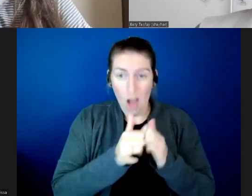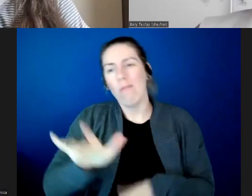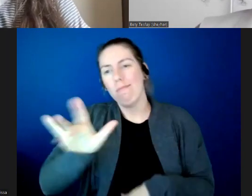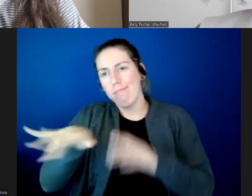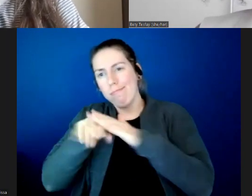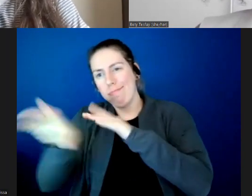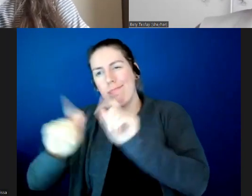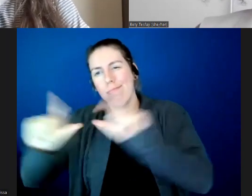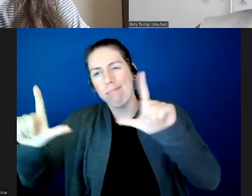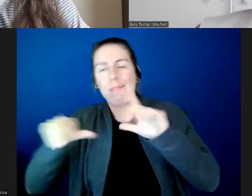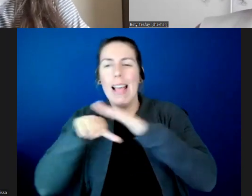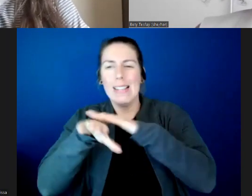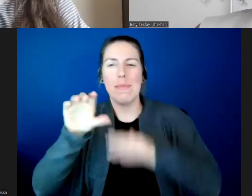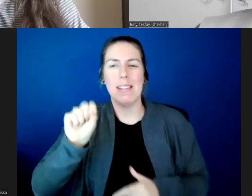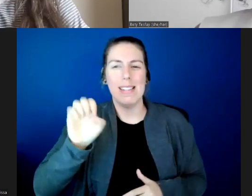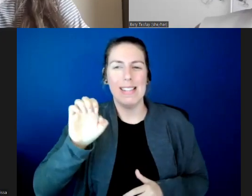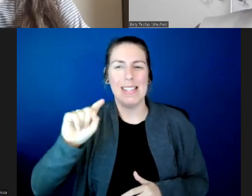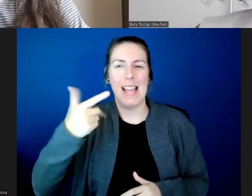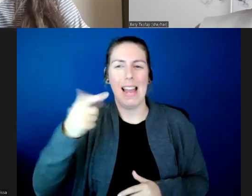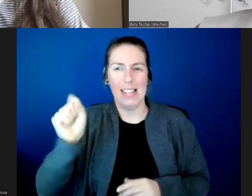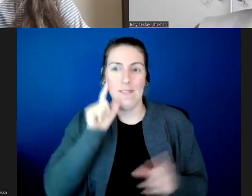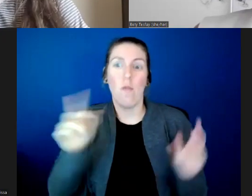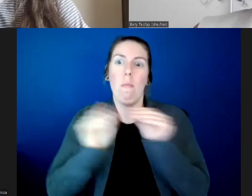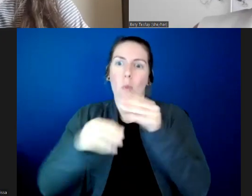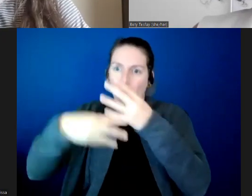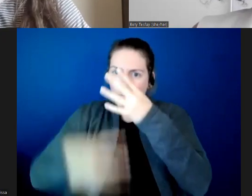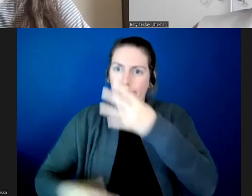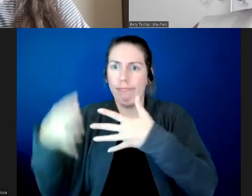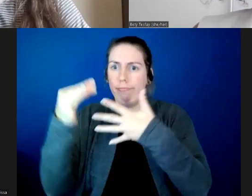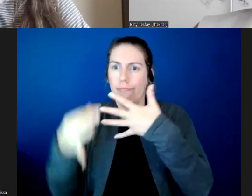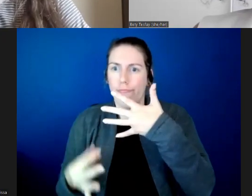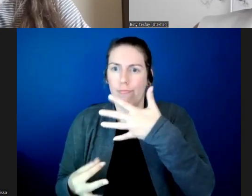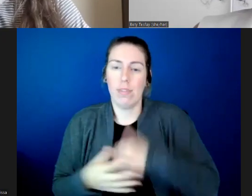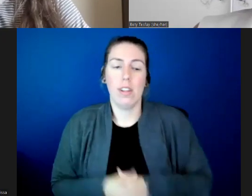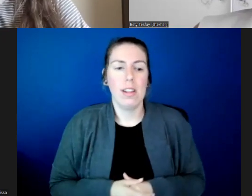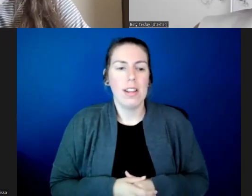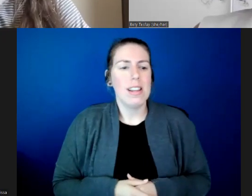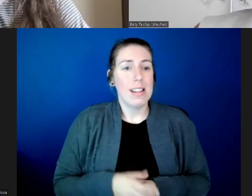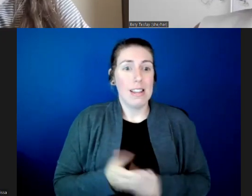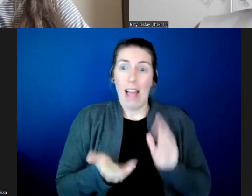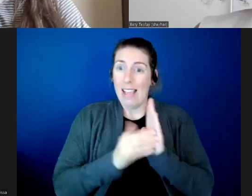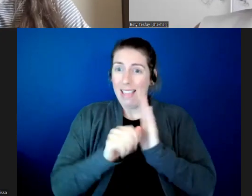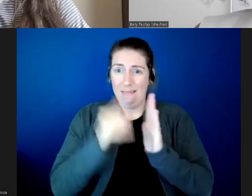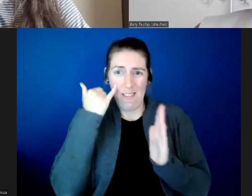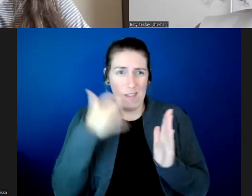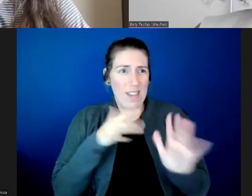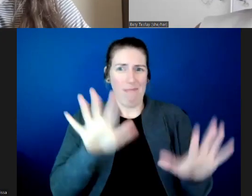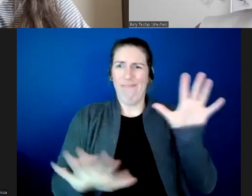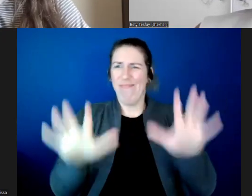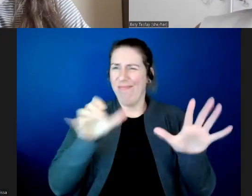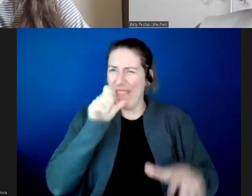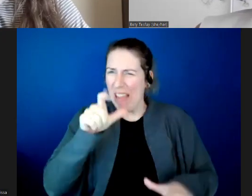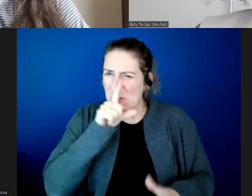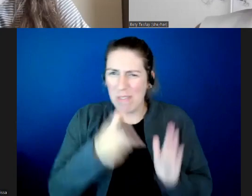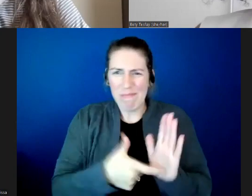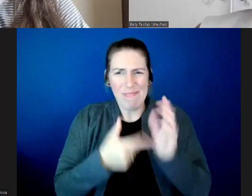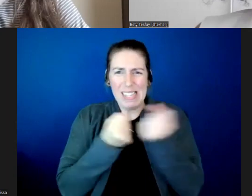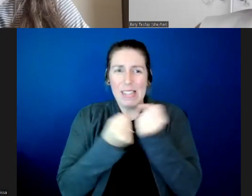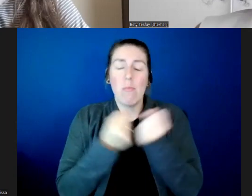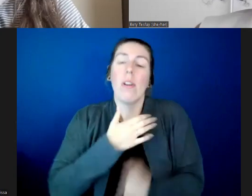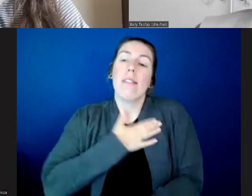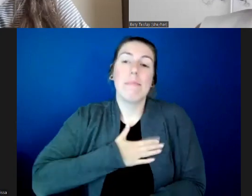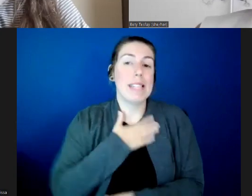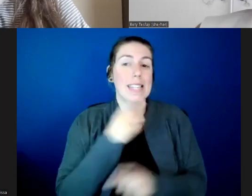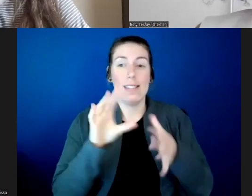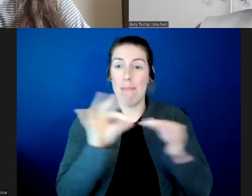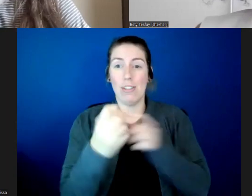Zoom accessibility settings. If we can support you through this presentation, please send us a message in the